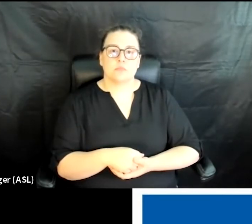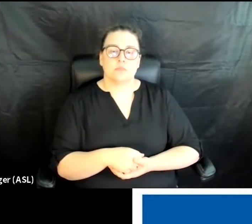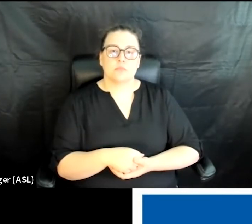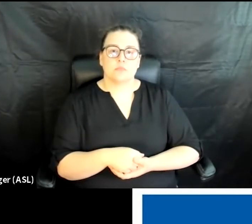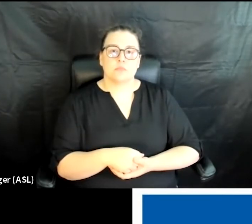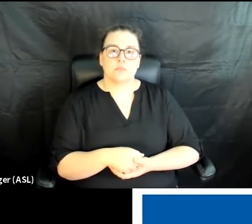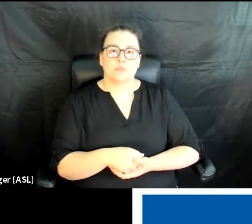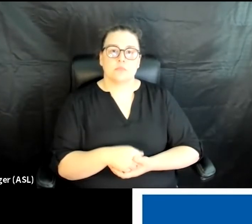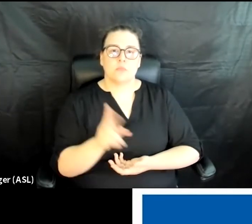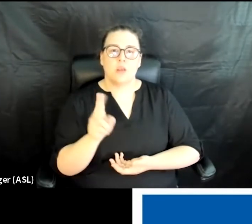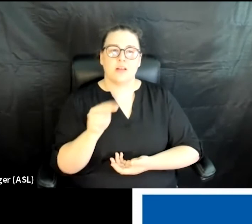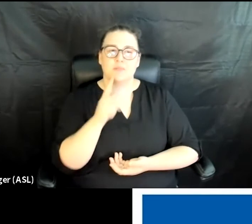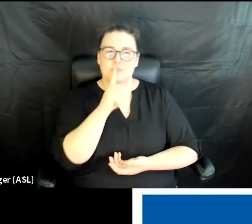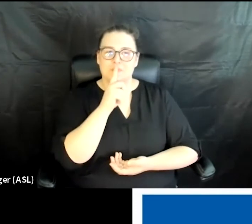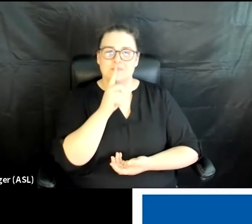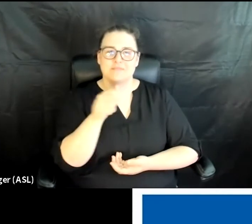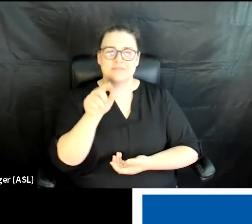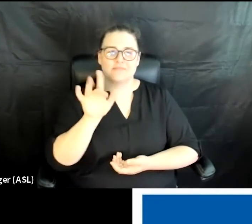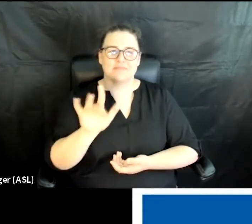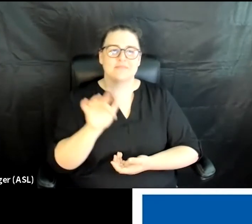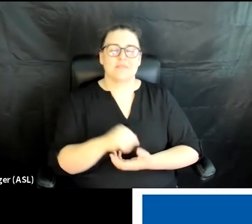If you want to unmute there. Sorry about that.